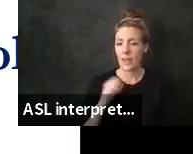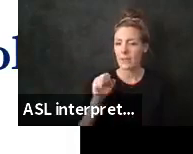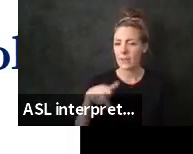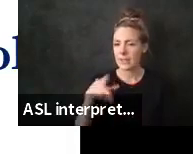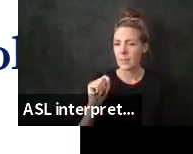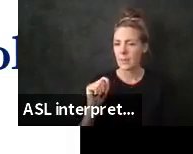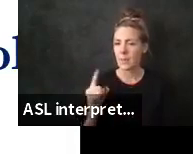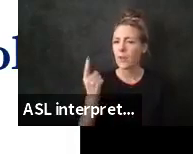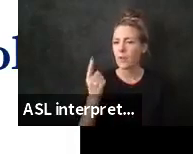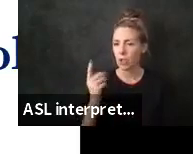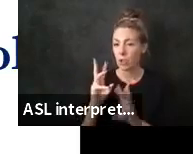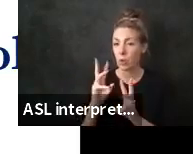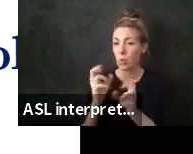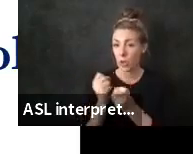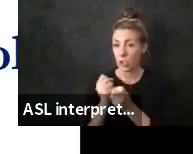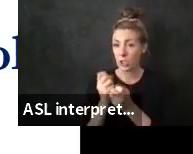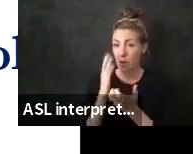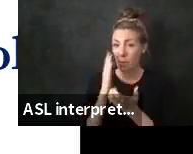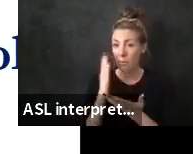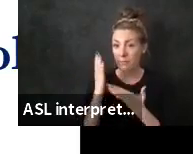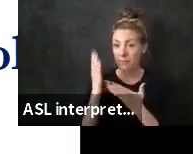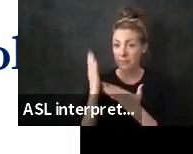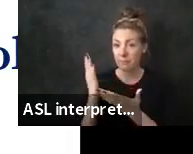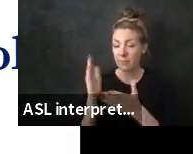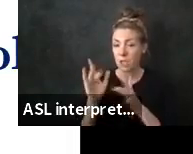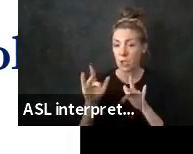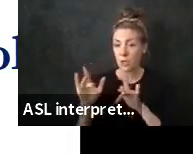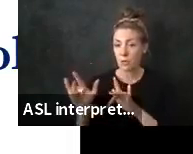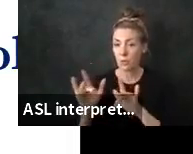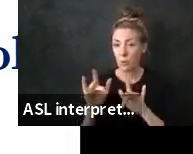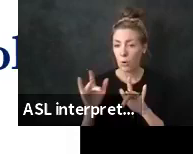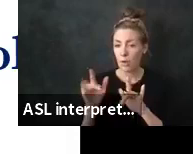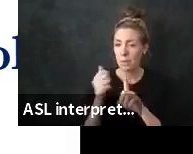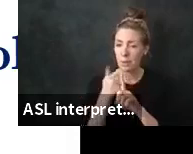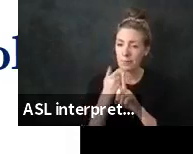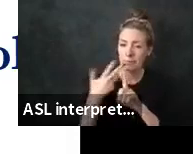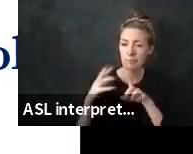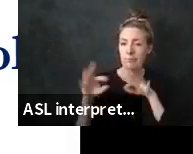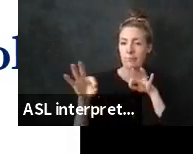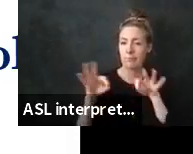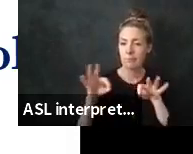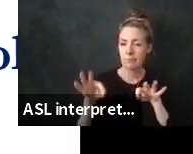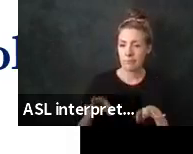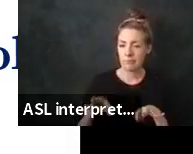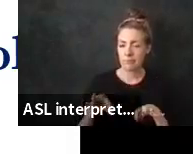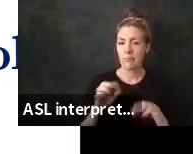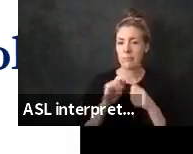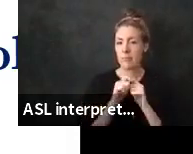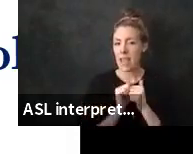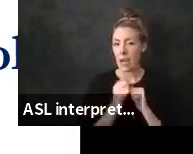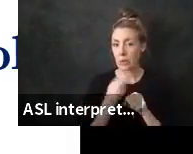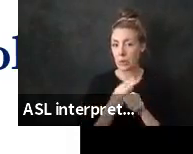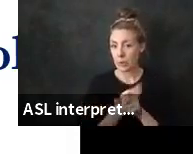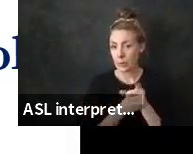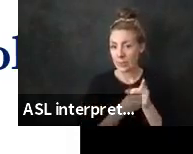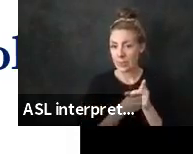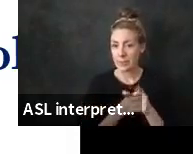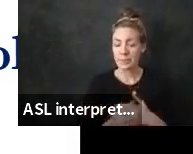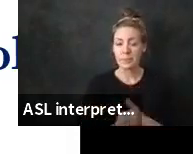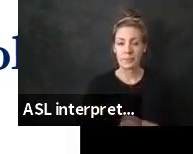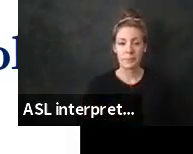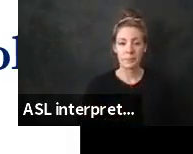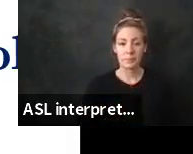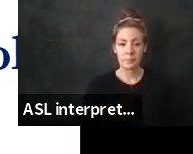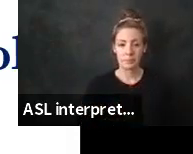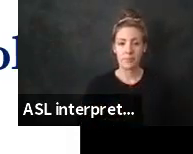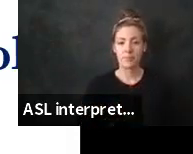workshop, the recording, we go into some detail on how to actually use these tools. And there are on